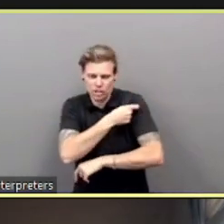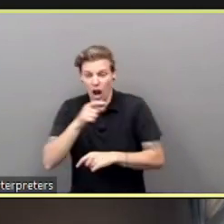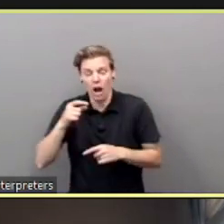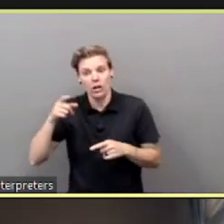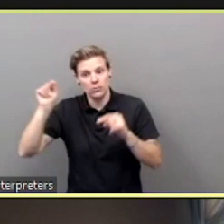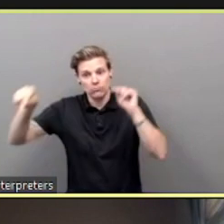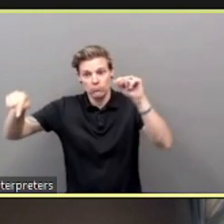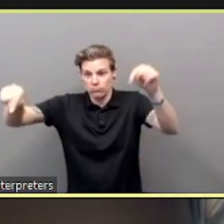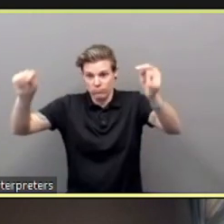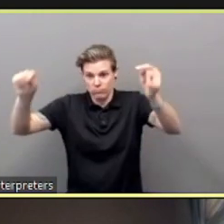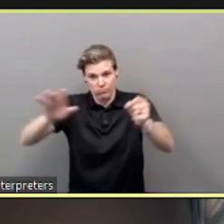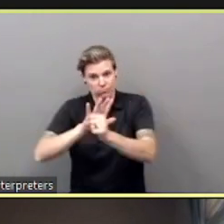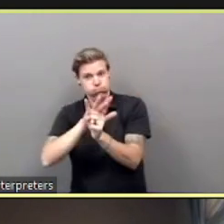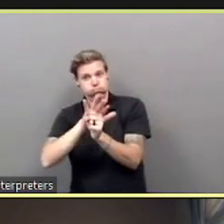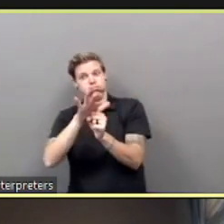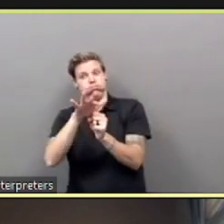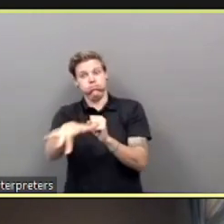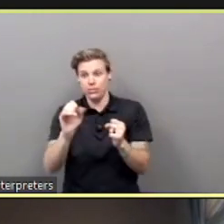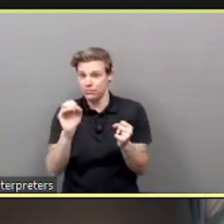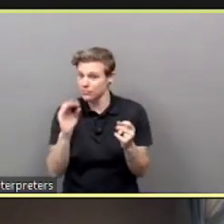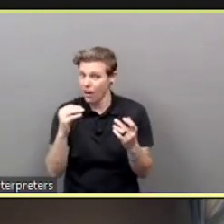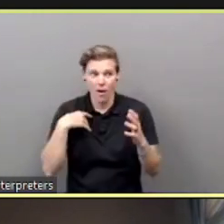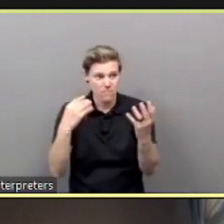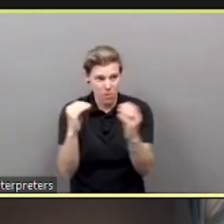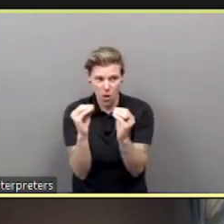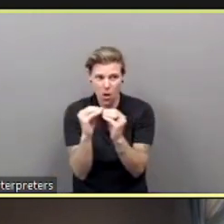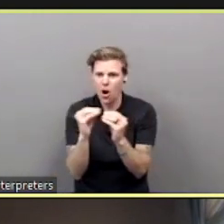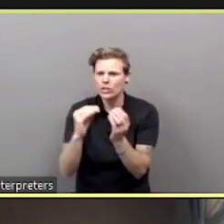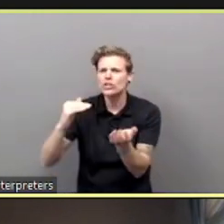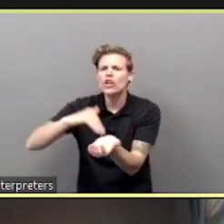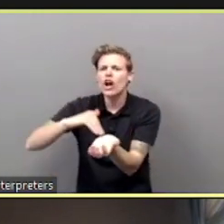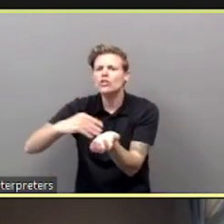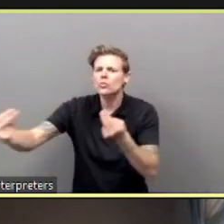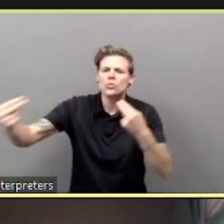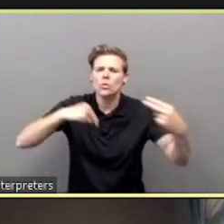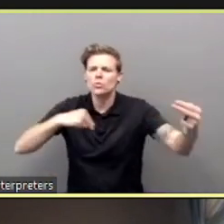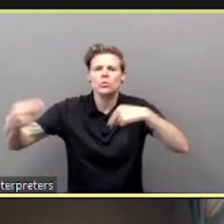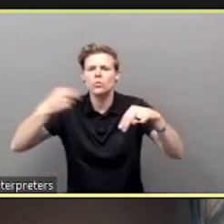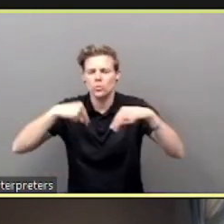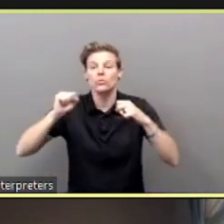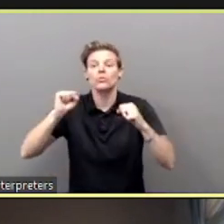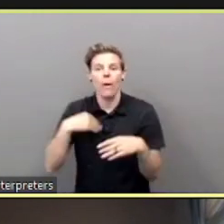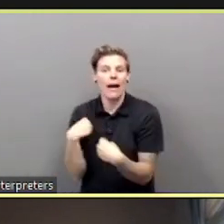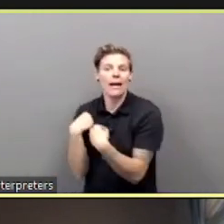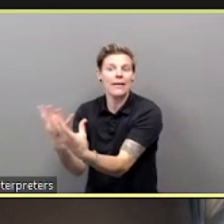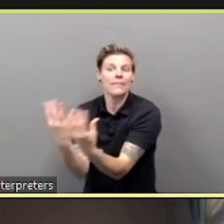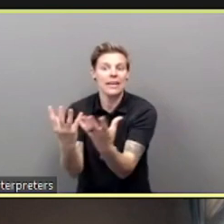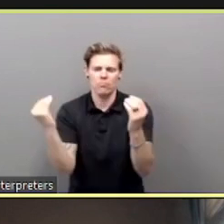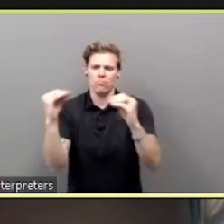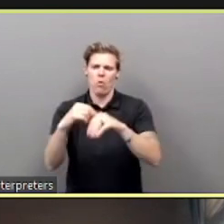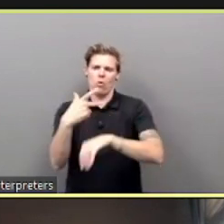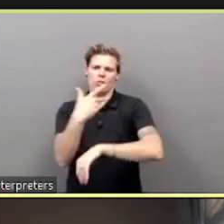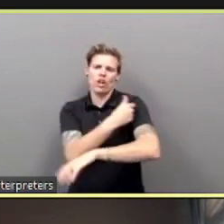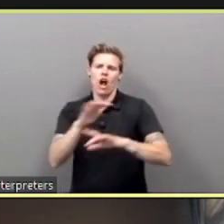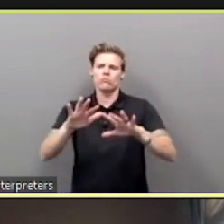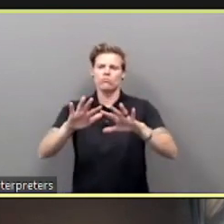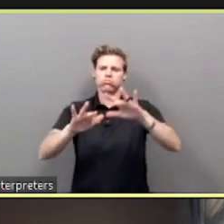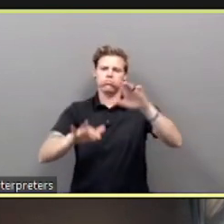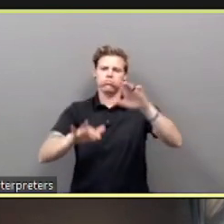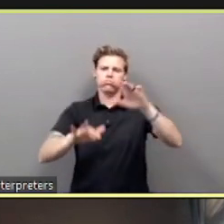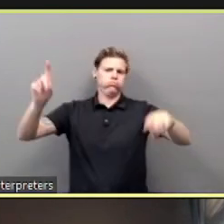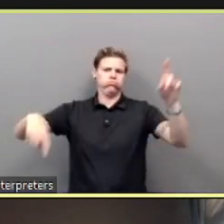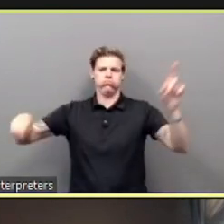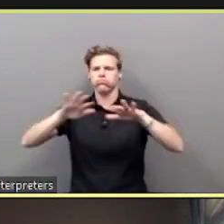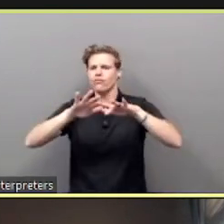you can give out boosters as well. That's 5.5% of our team. Indian Health Service, thank you so much,